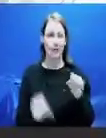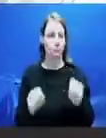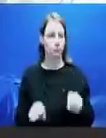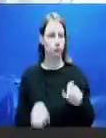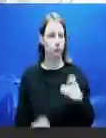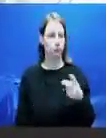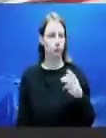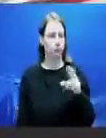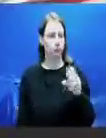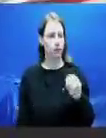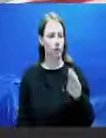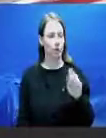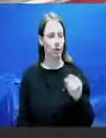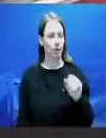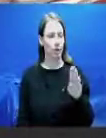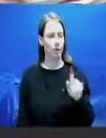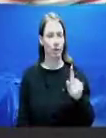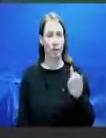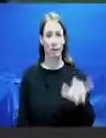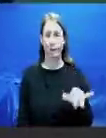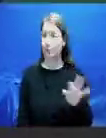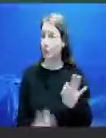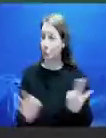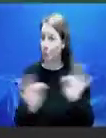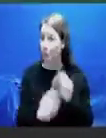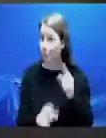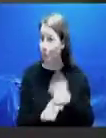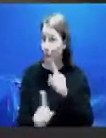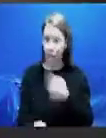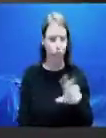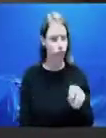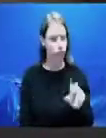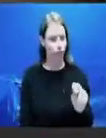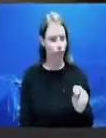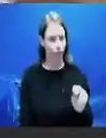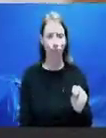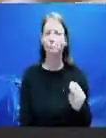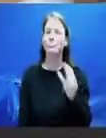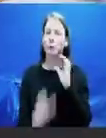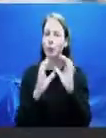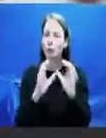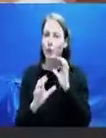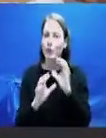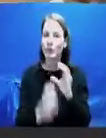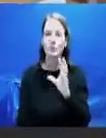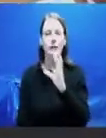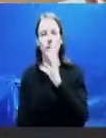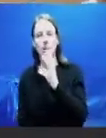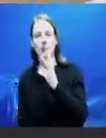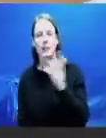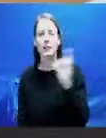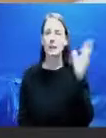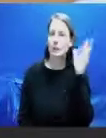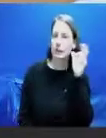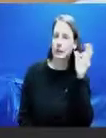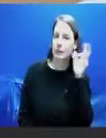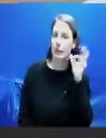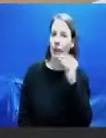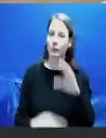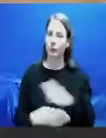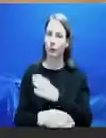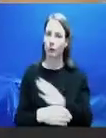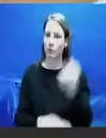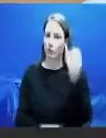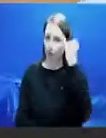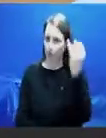getting the right answer anymore. It's also about communication, speaking, listening, and sharing ideas. You know when you have a bunch